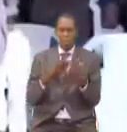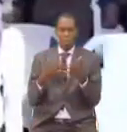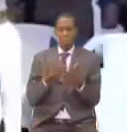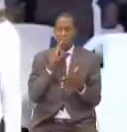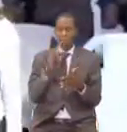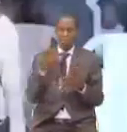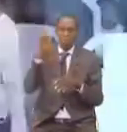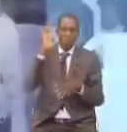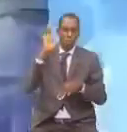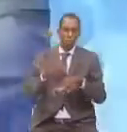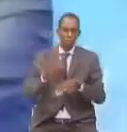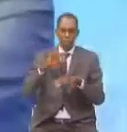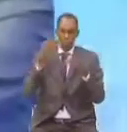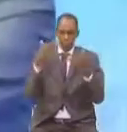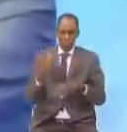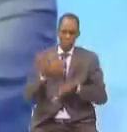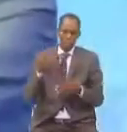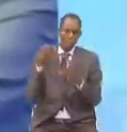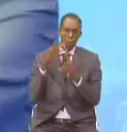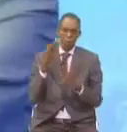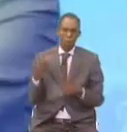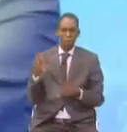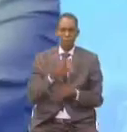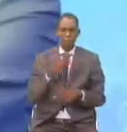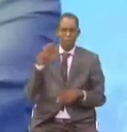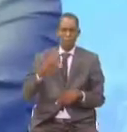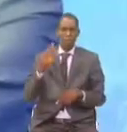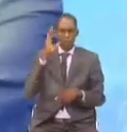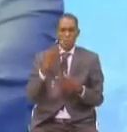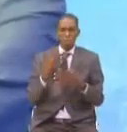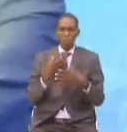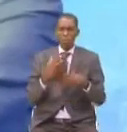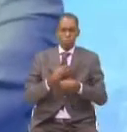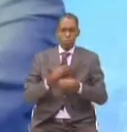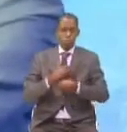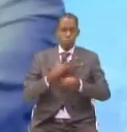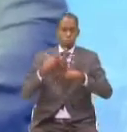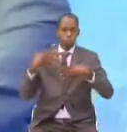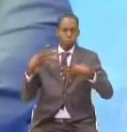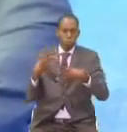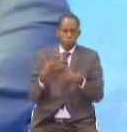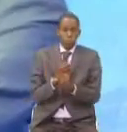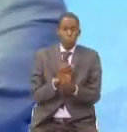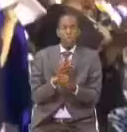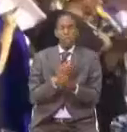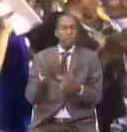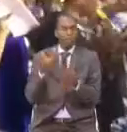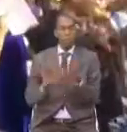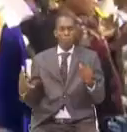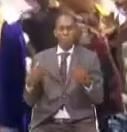at the point of their need, and I pray you deflate everything, and all the swelling will vanish away